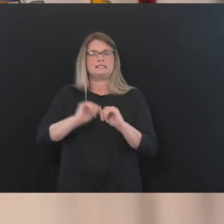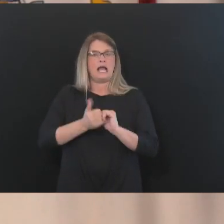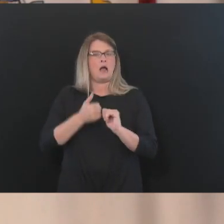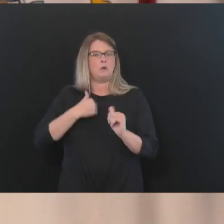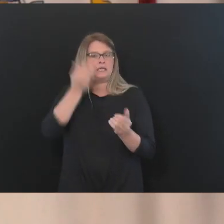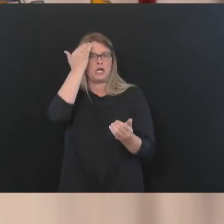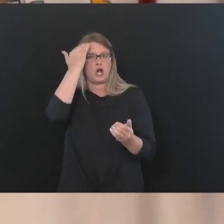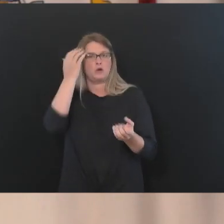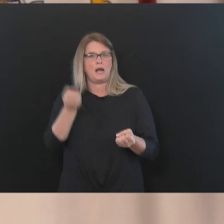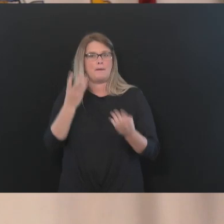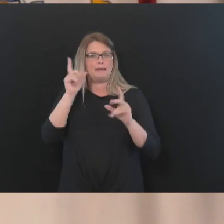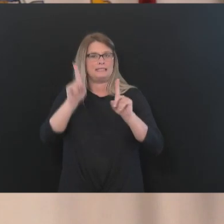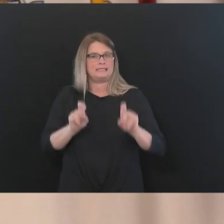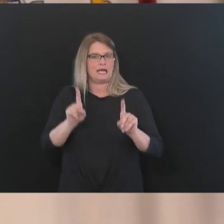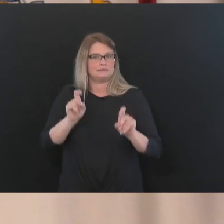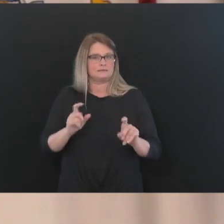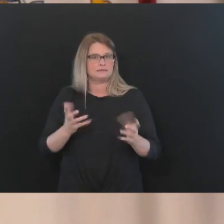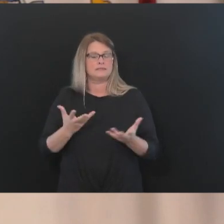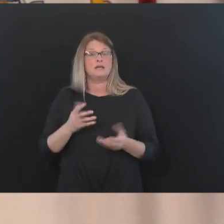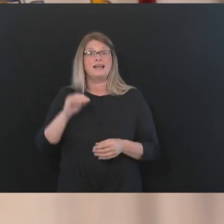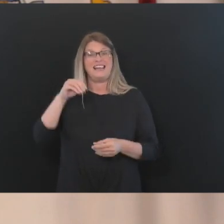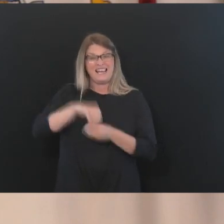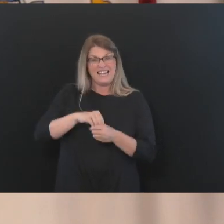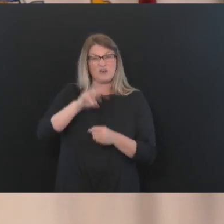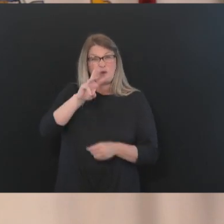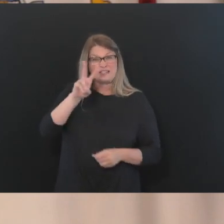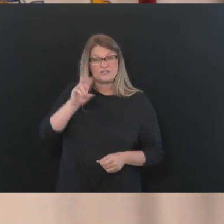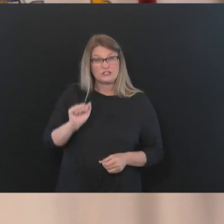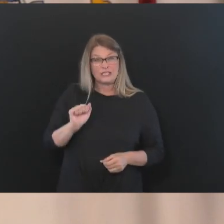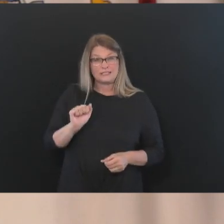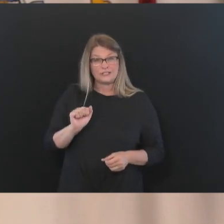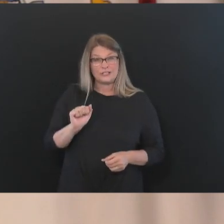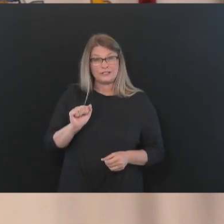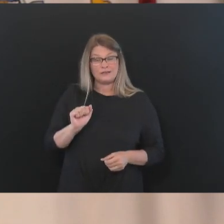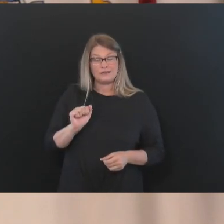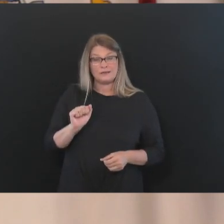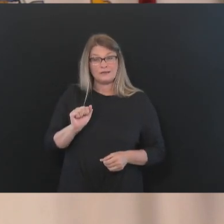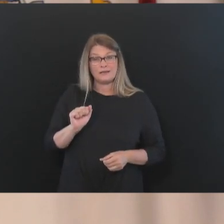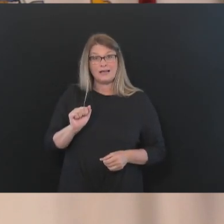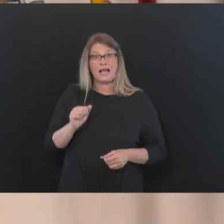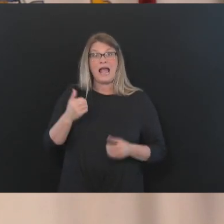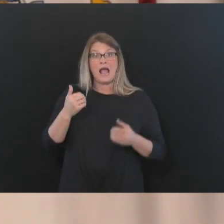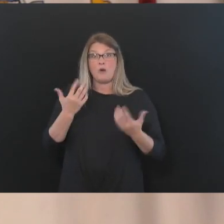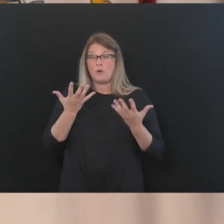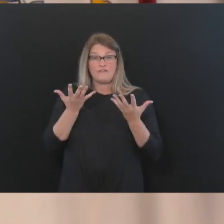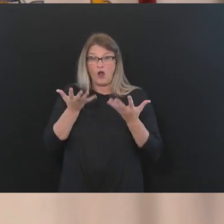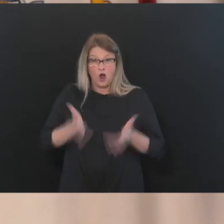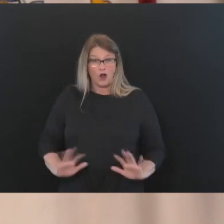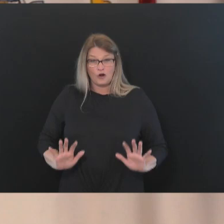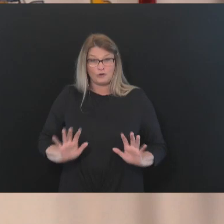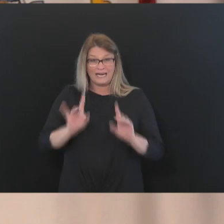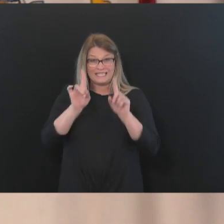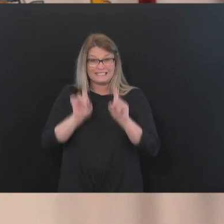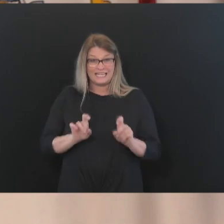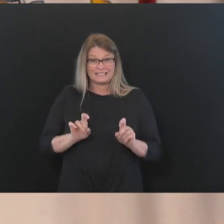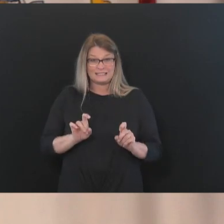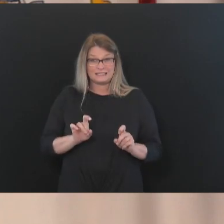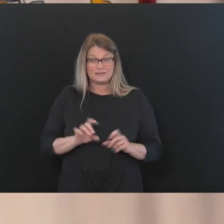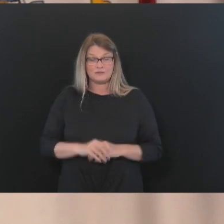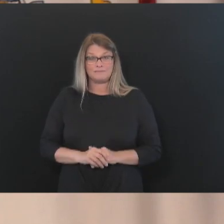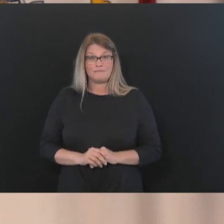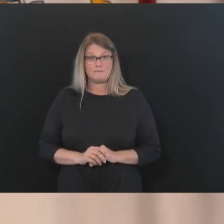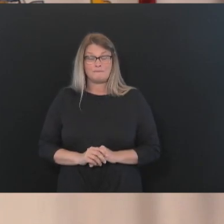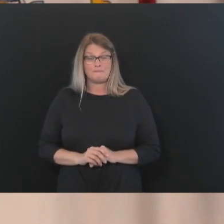But West Virginia, per its population, has tested and